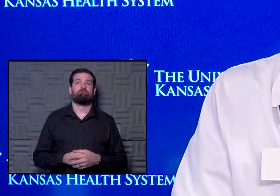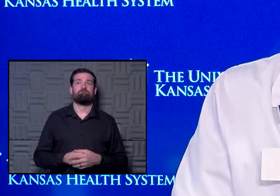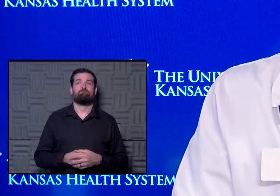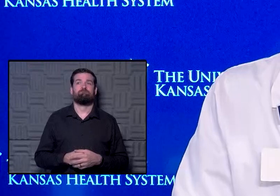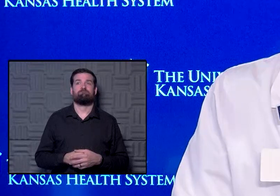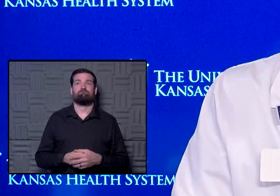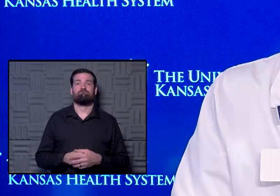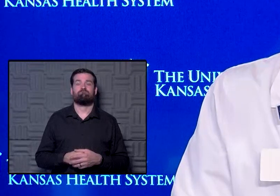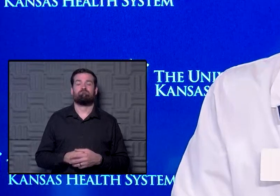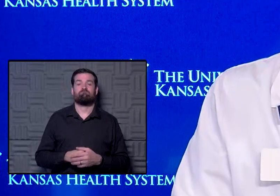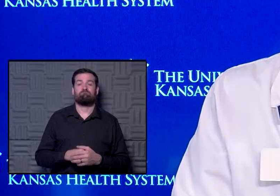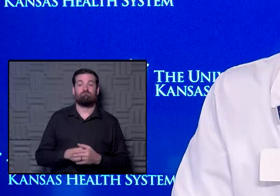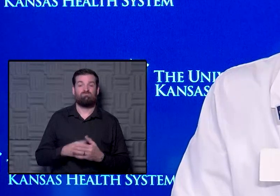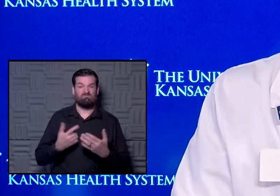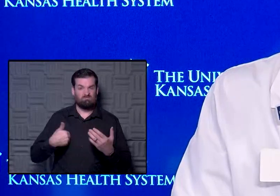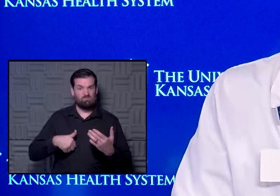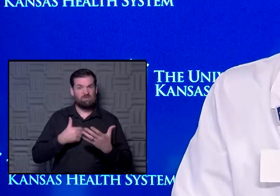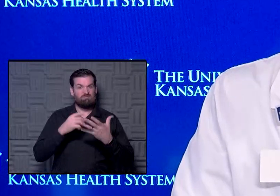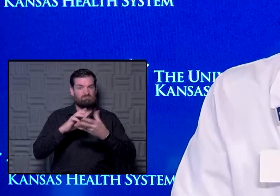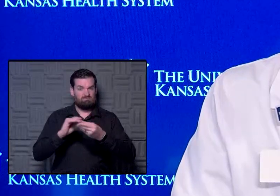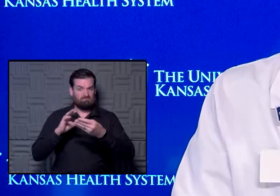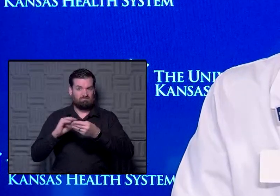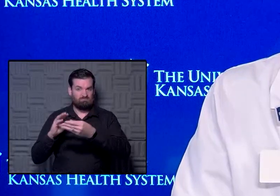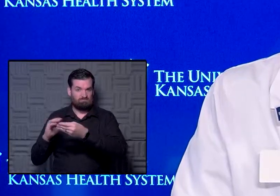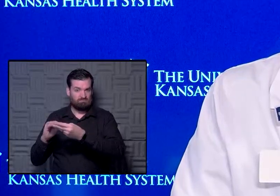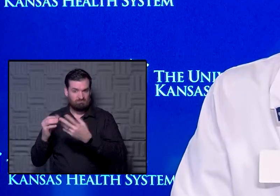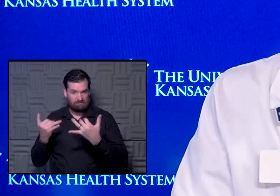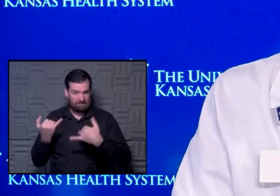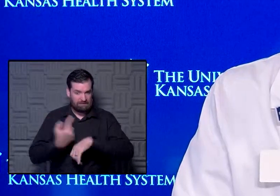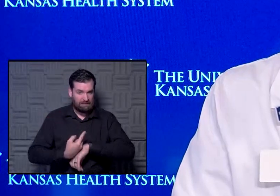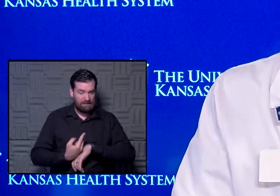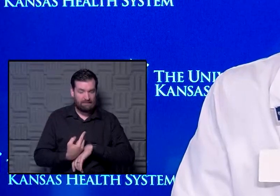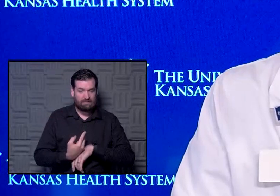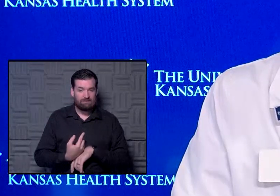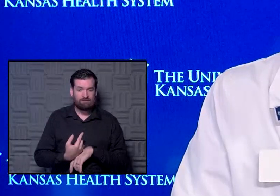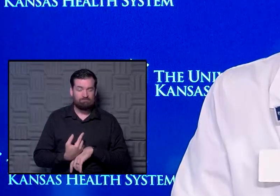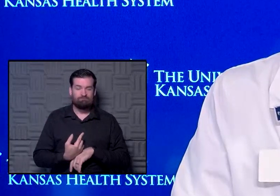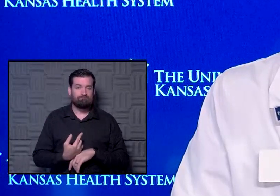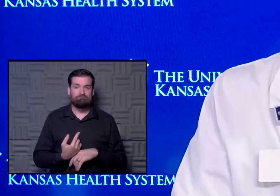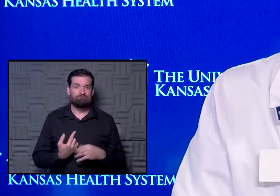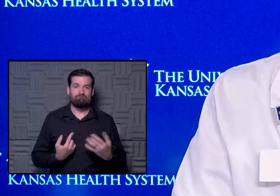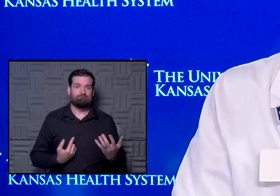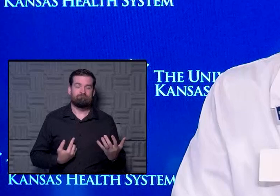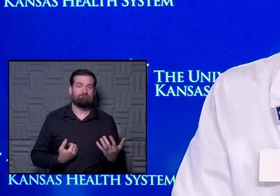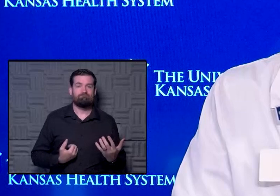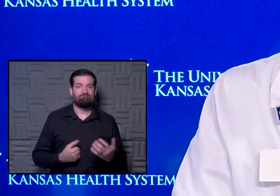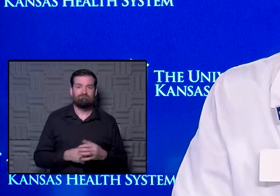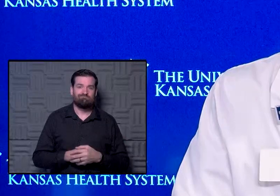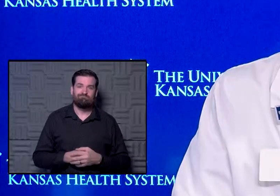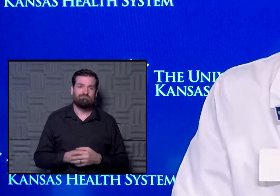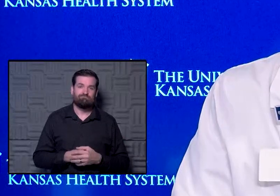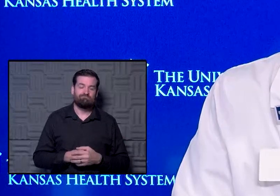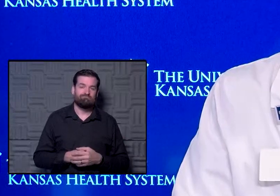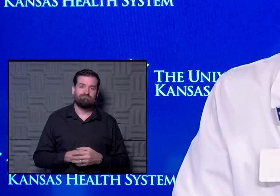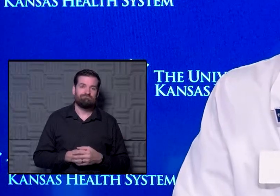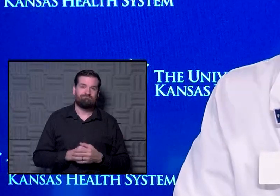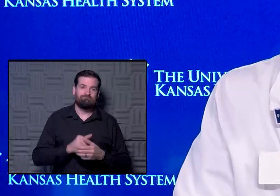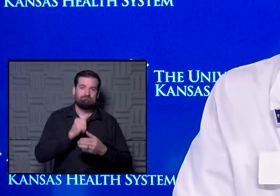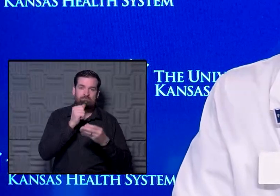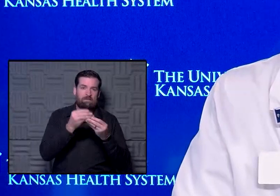all signs that we have shared today, all signals that we have say this is not likely to